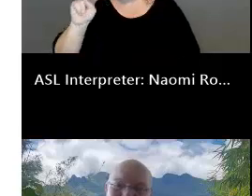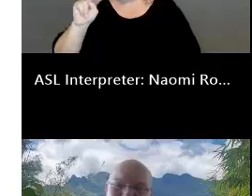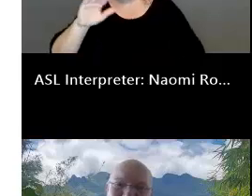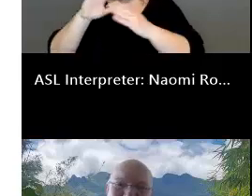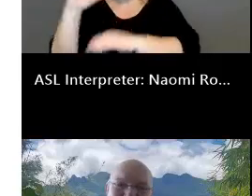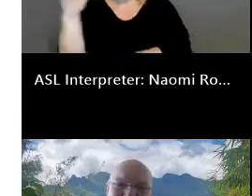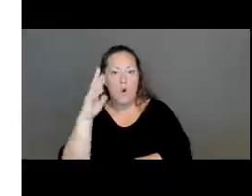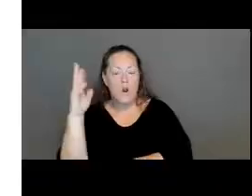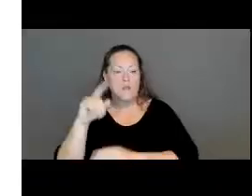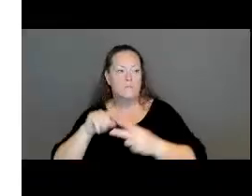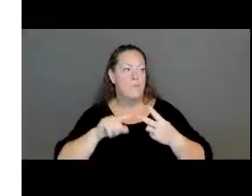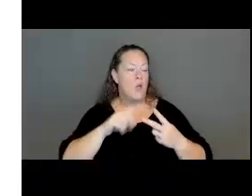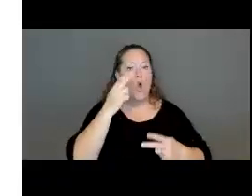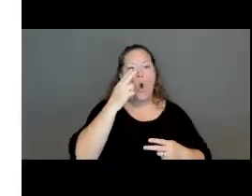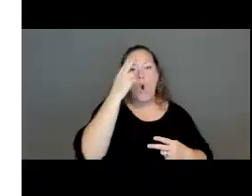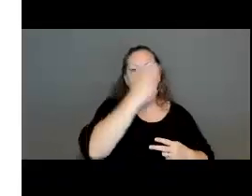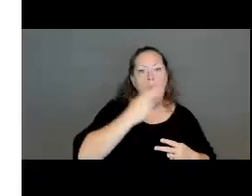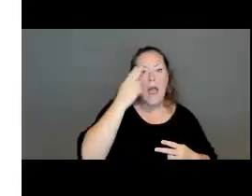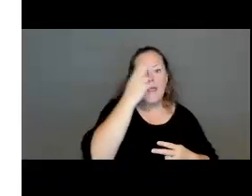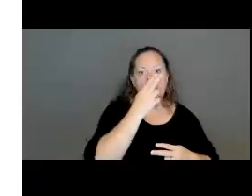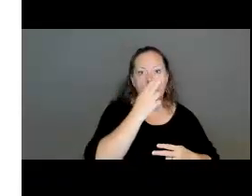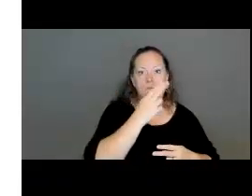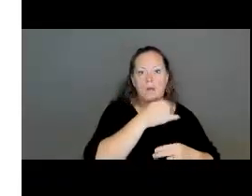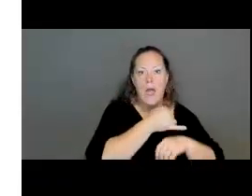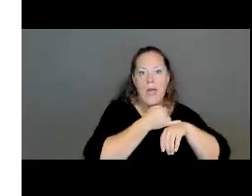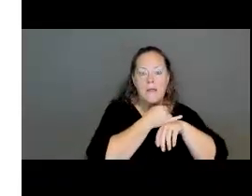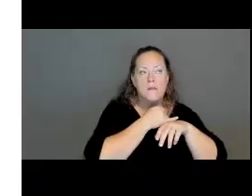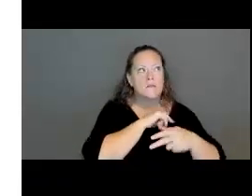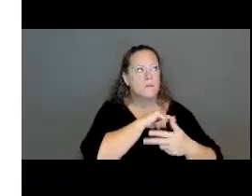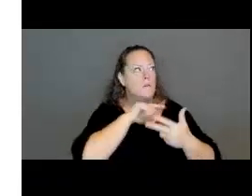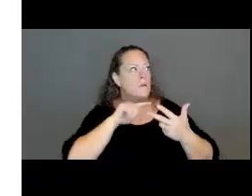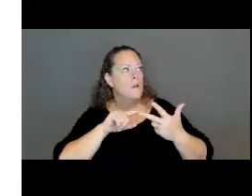Islands, climate adaptation as it relates to